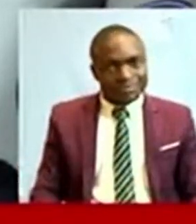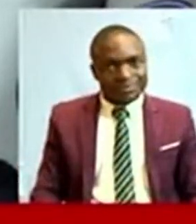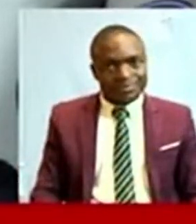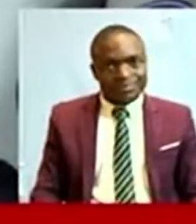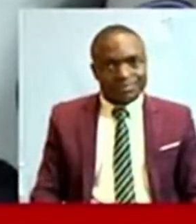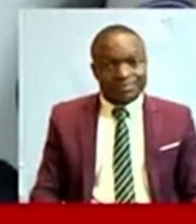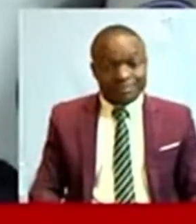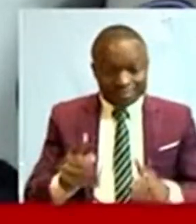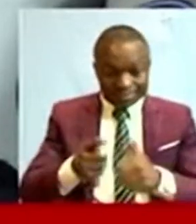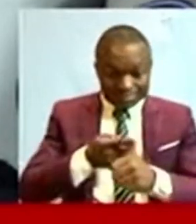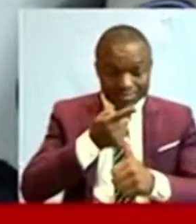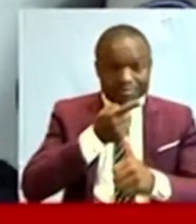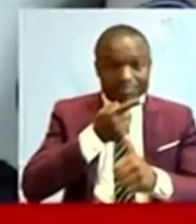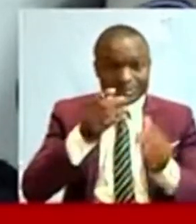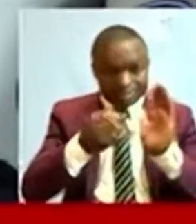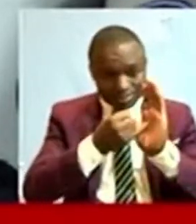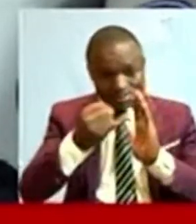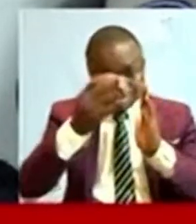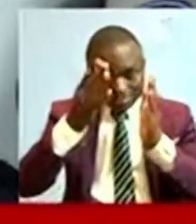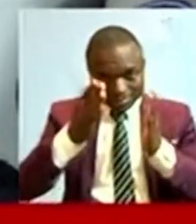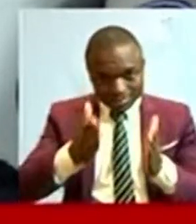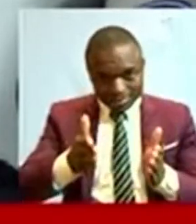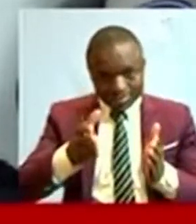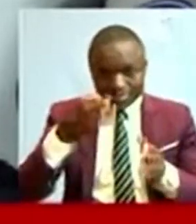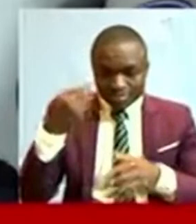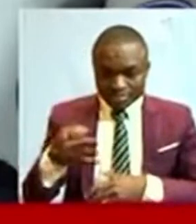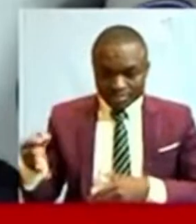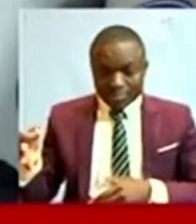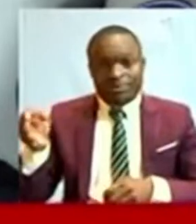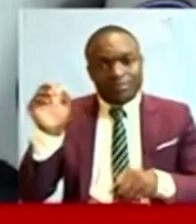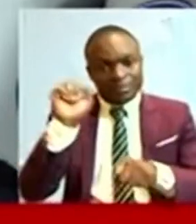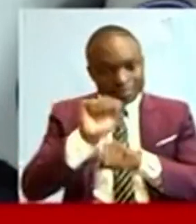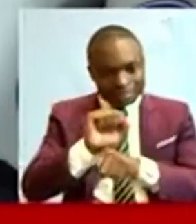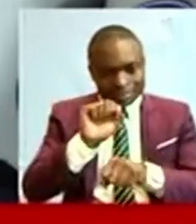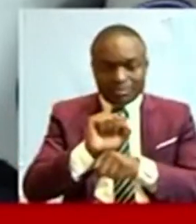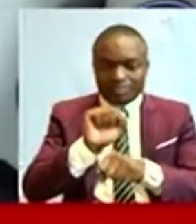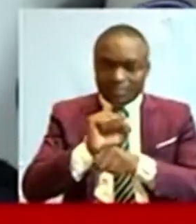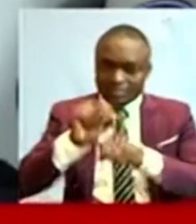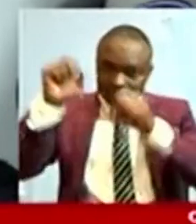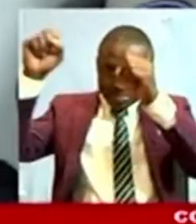The next indicator was proportion of facilities with functional electronic healthcare systems, smart care,